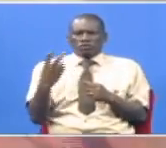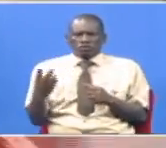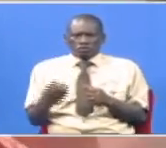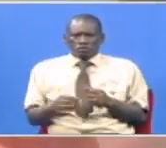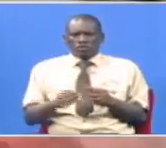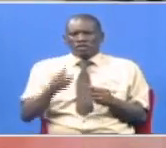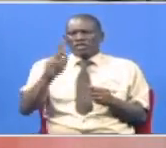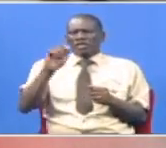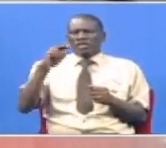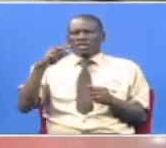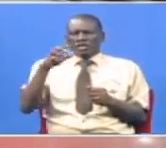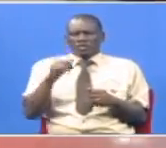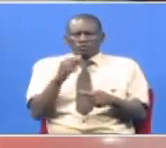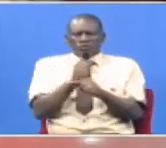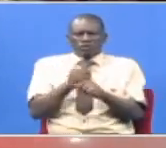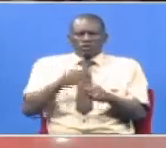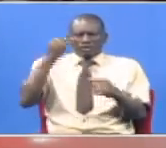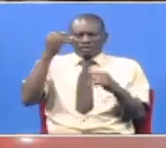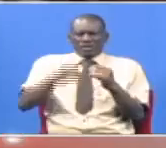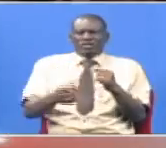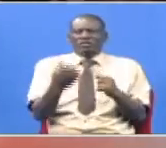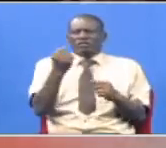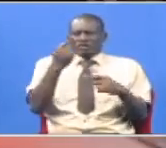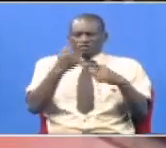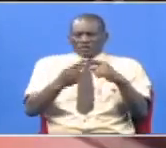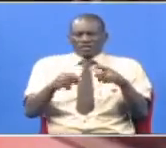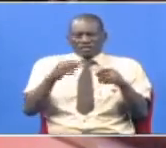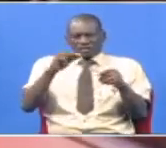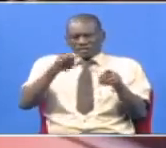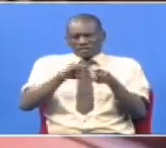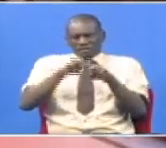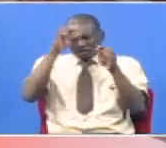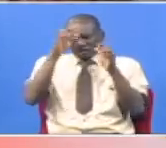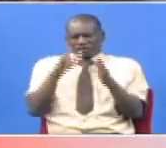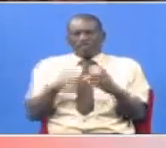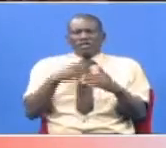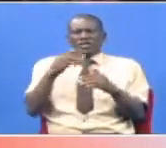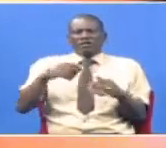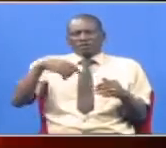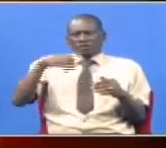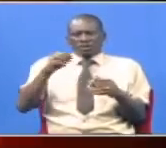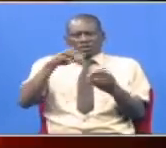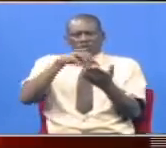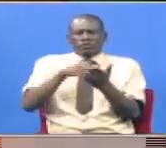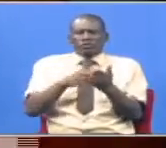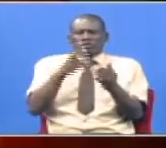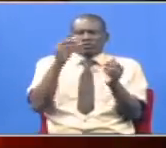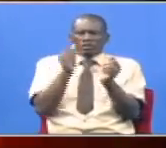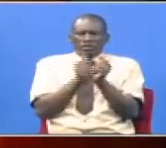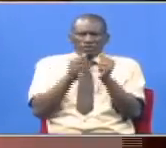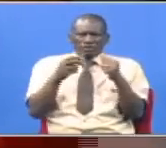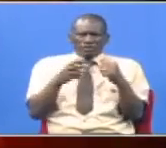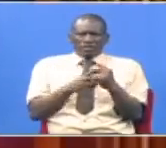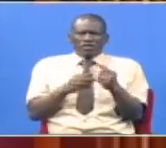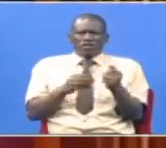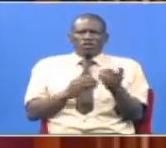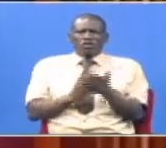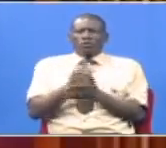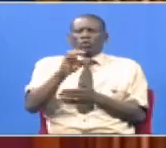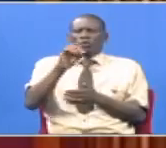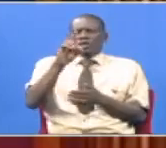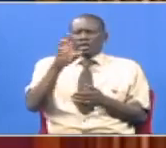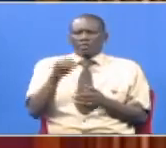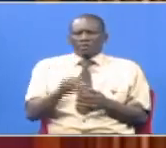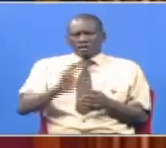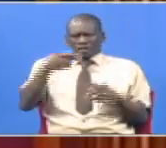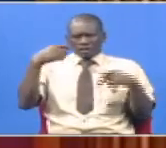was serving out his final term as governor after recapturing that seat in 2017 on an ODM ticket. Kenyans